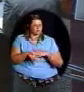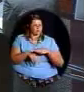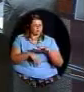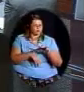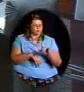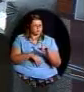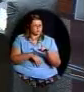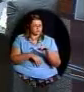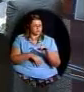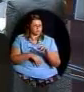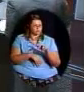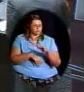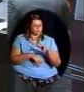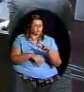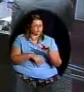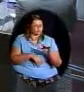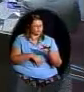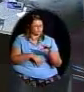Street Benefit District.